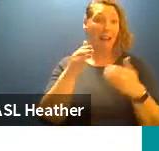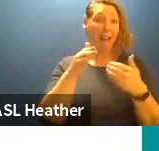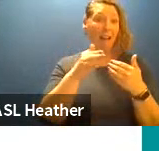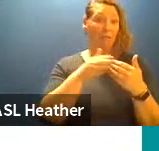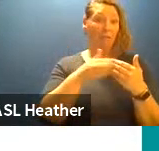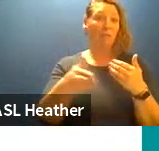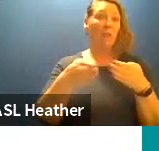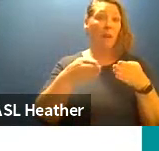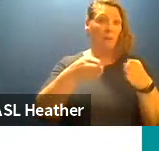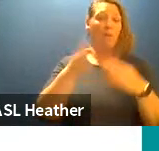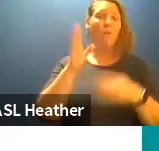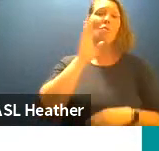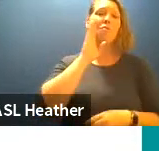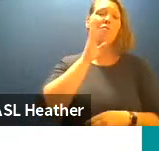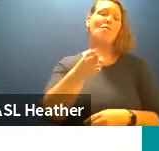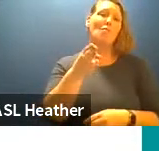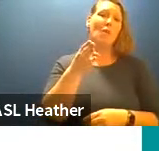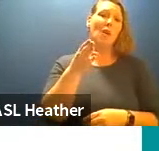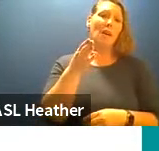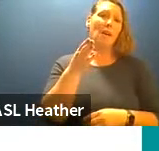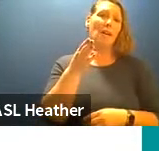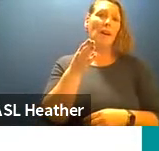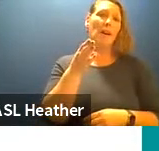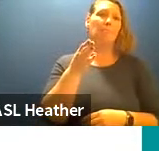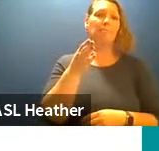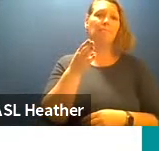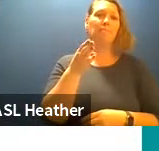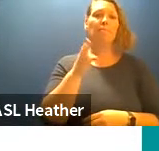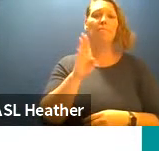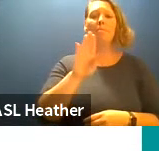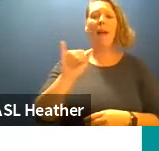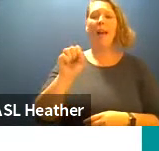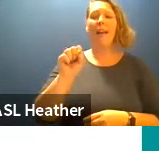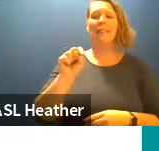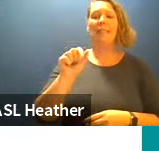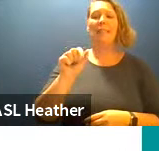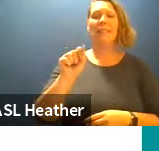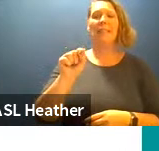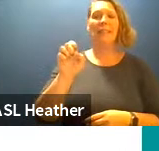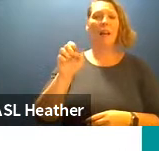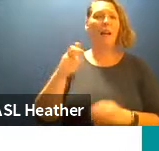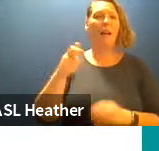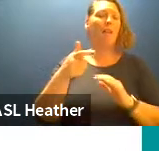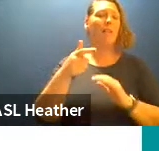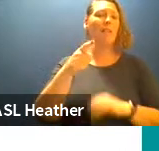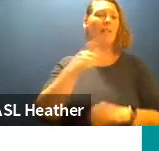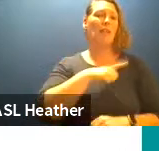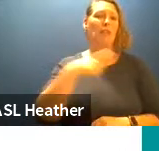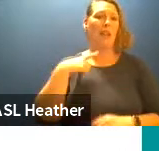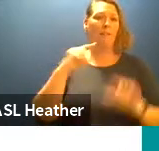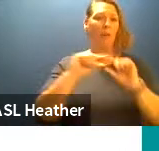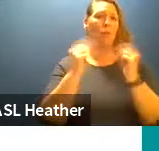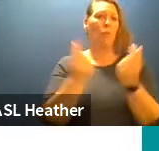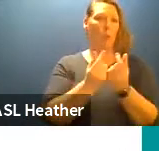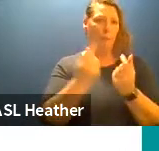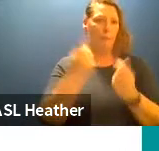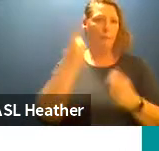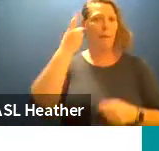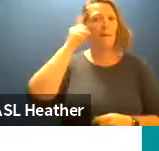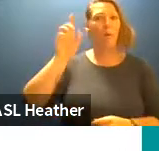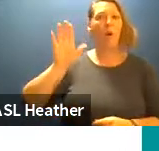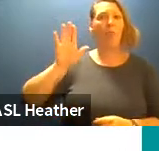to the our bi-state legislative group for their